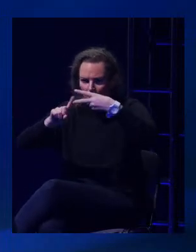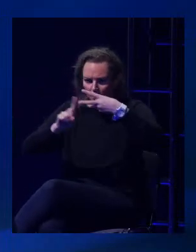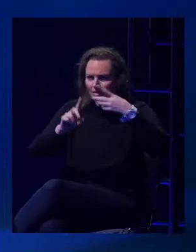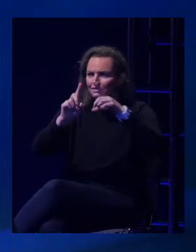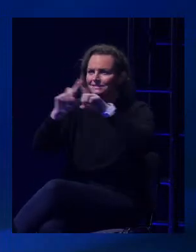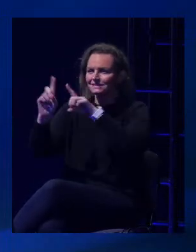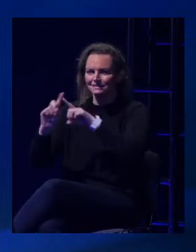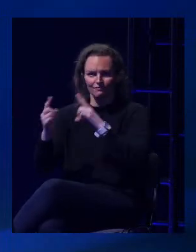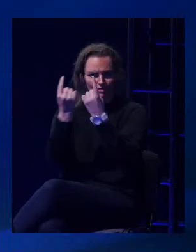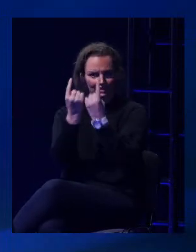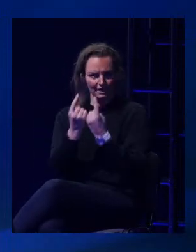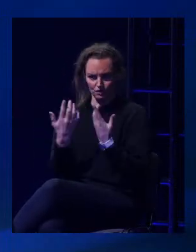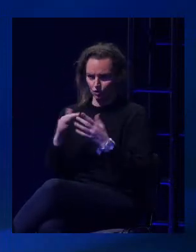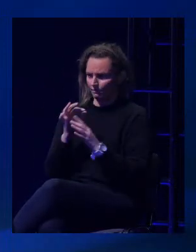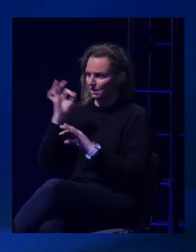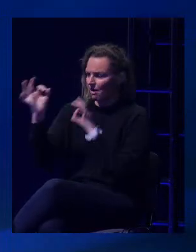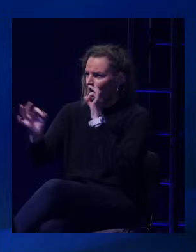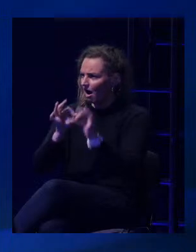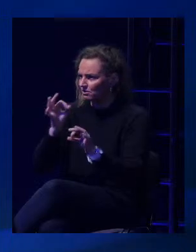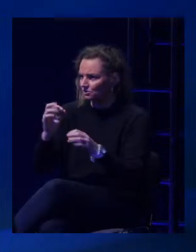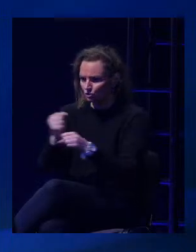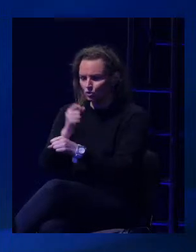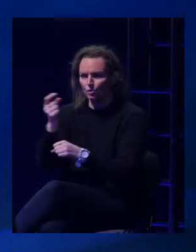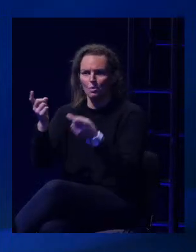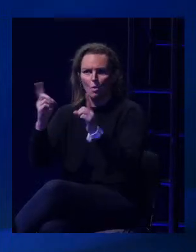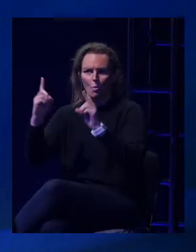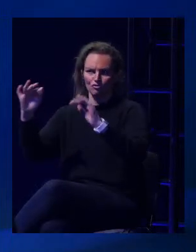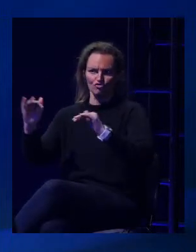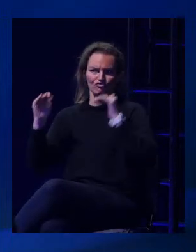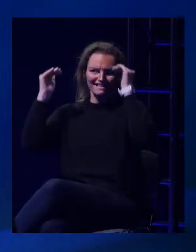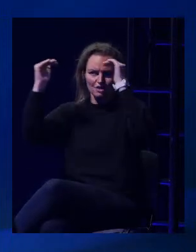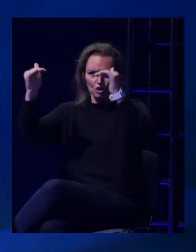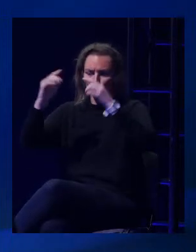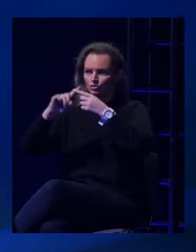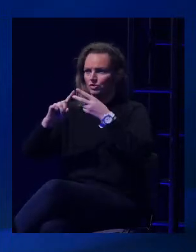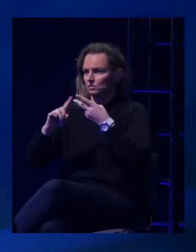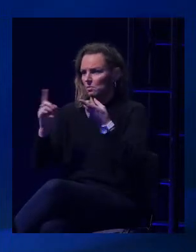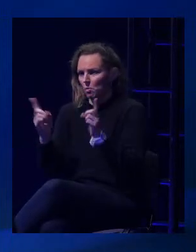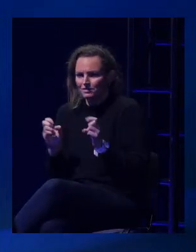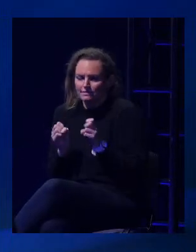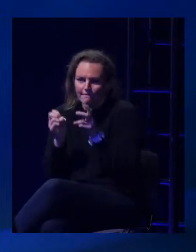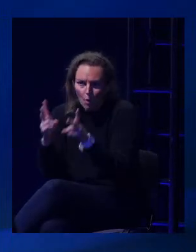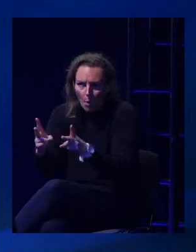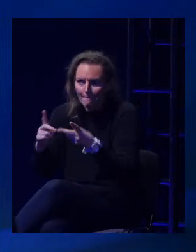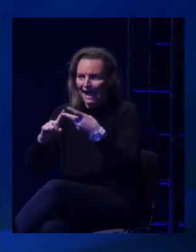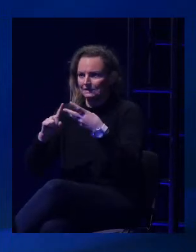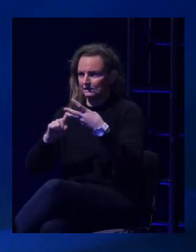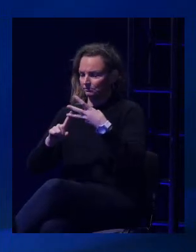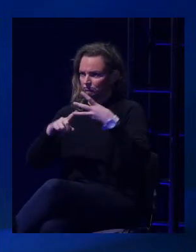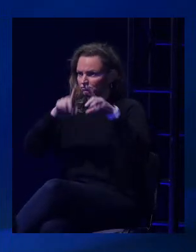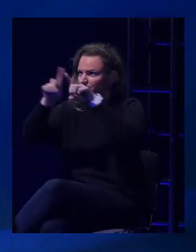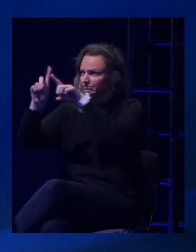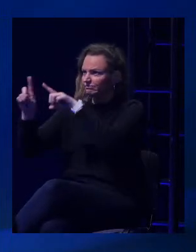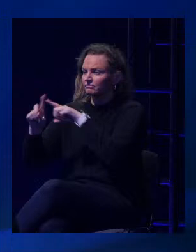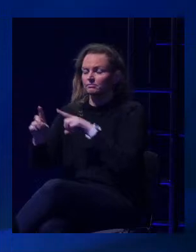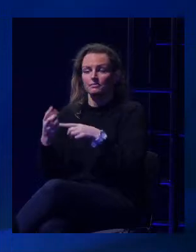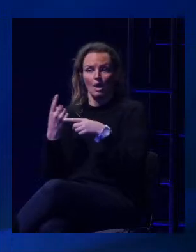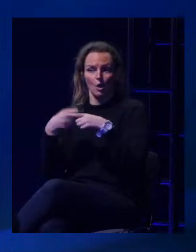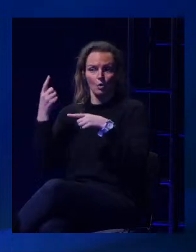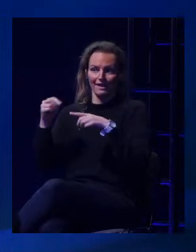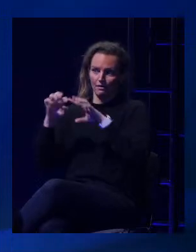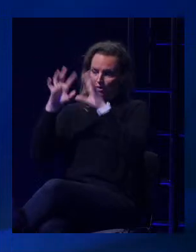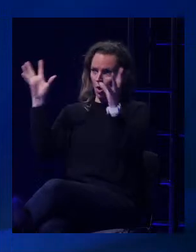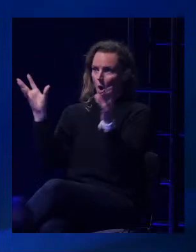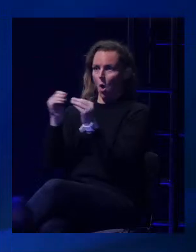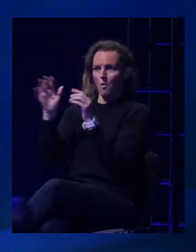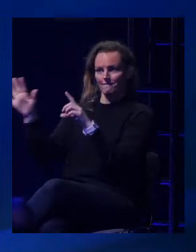HDR am I working in? What is the resolution that I'm working in? All of these things that you see on screen as a quick overlay that you can then toggle on and